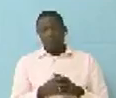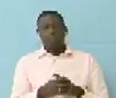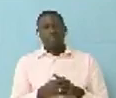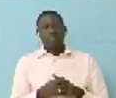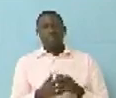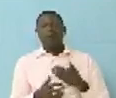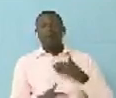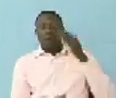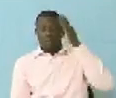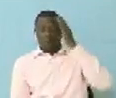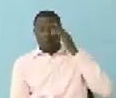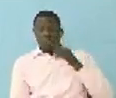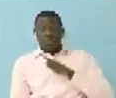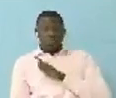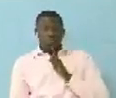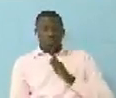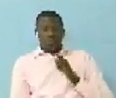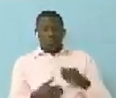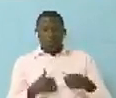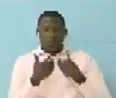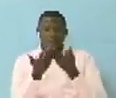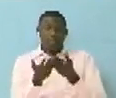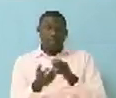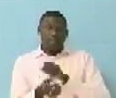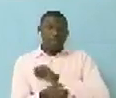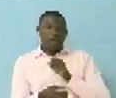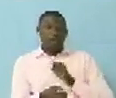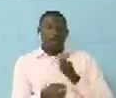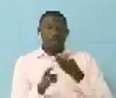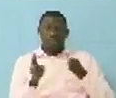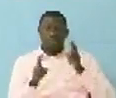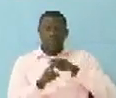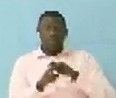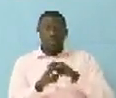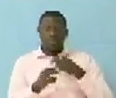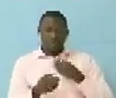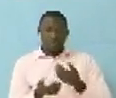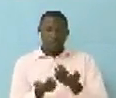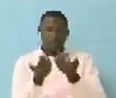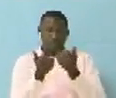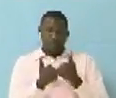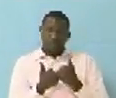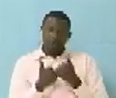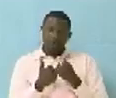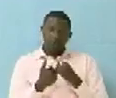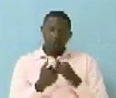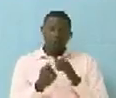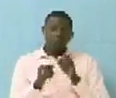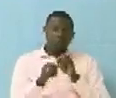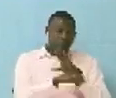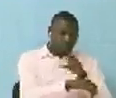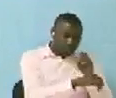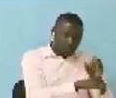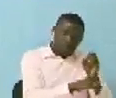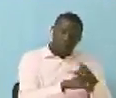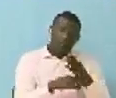I know that we give our reporting to him and he gives us directives. Us. The other